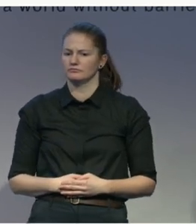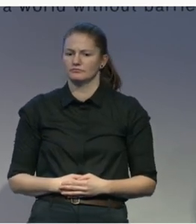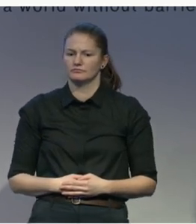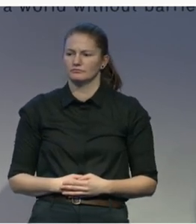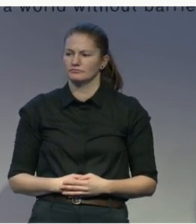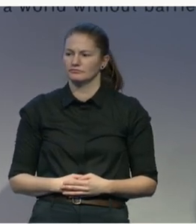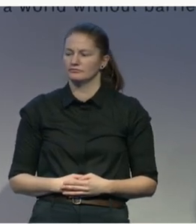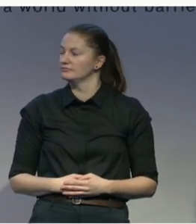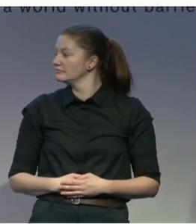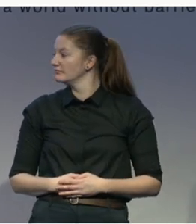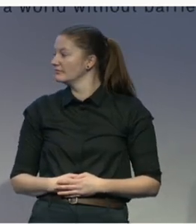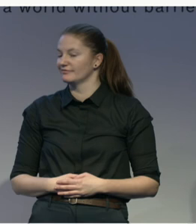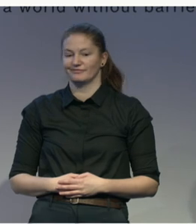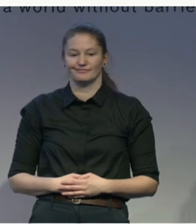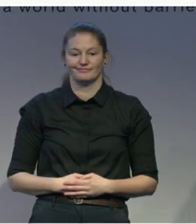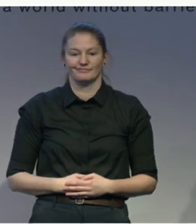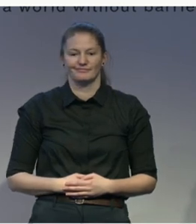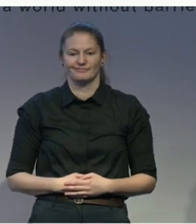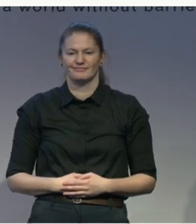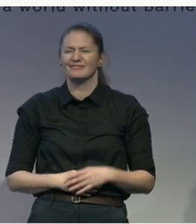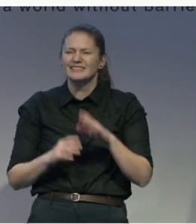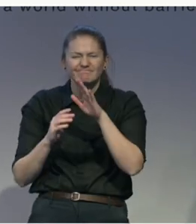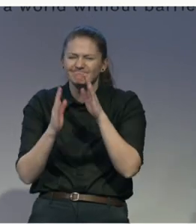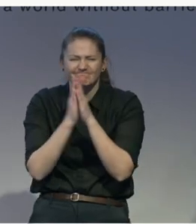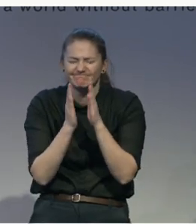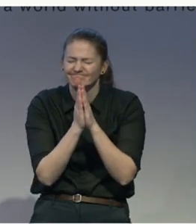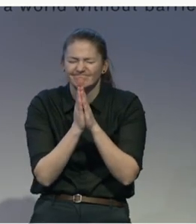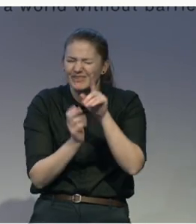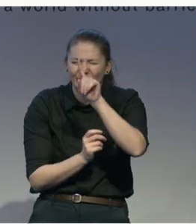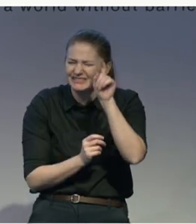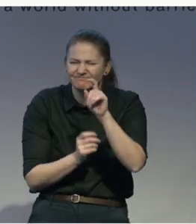Okay. Could we get the question again?